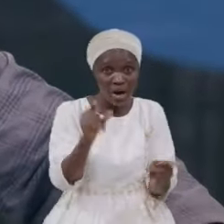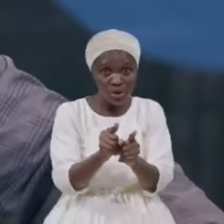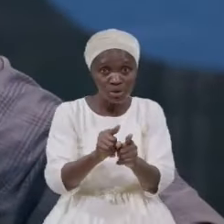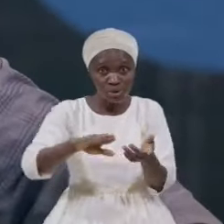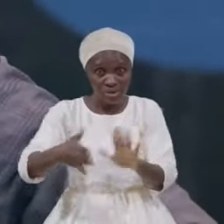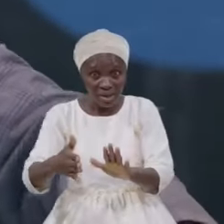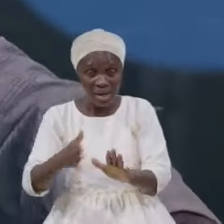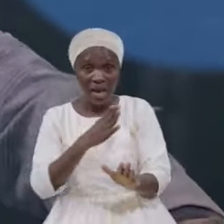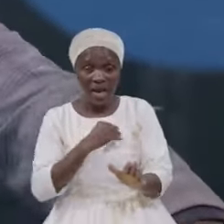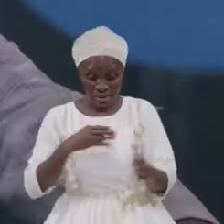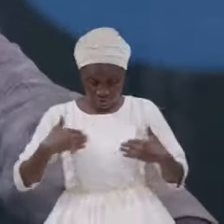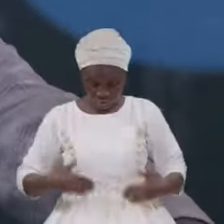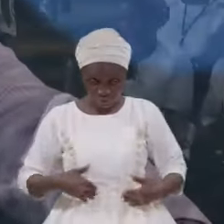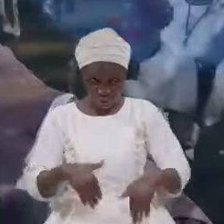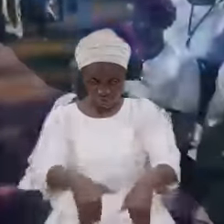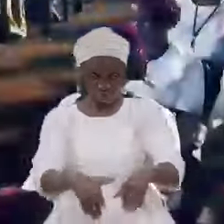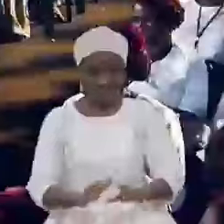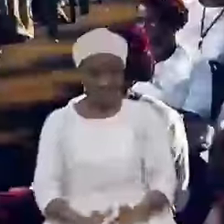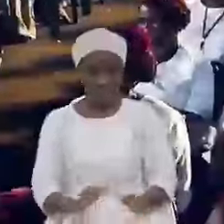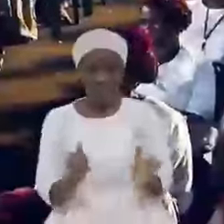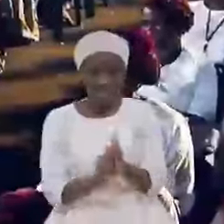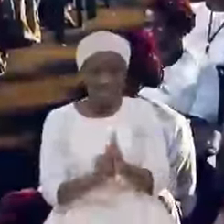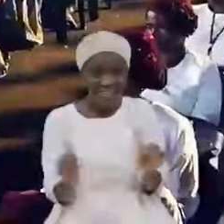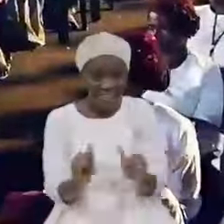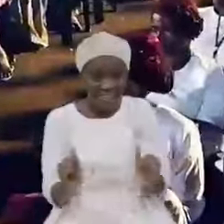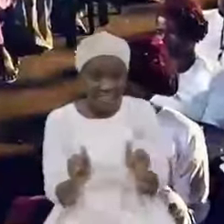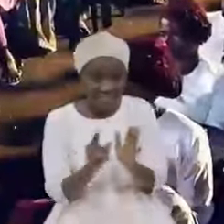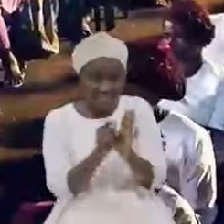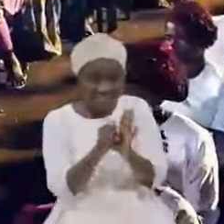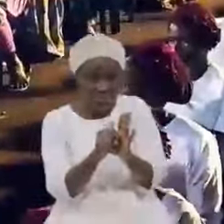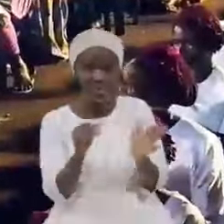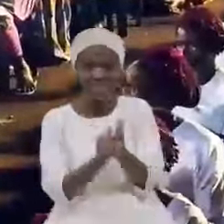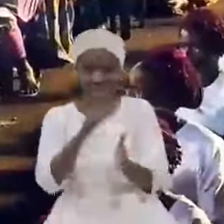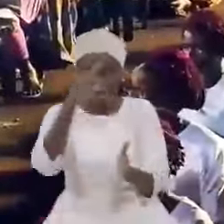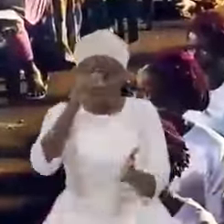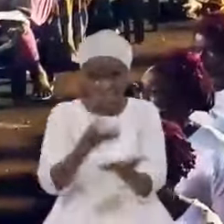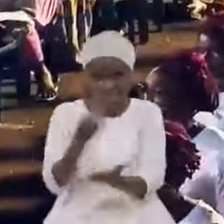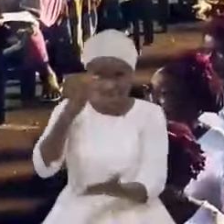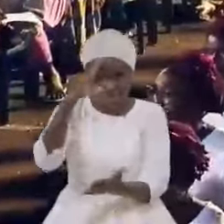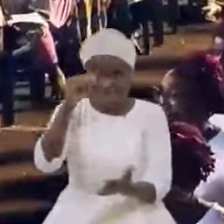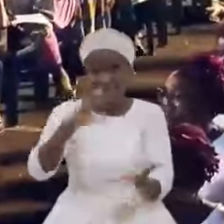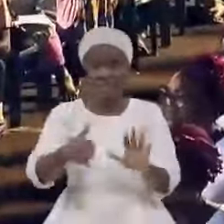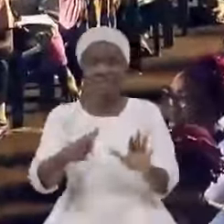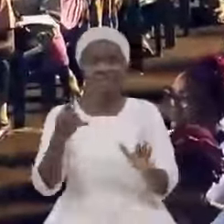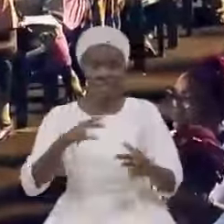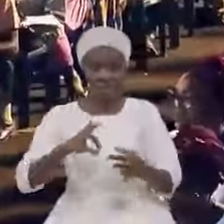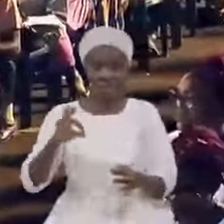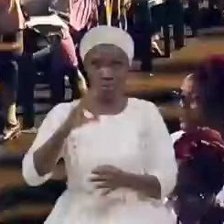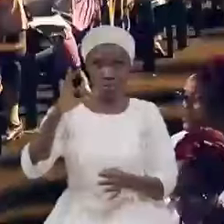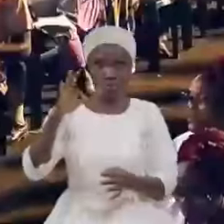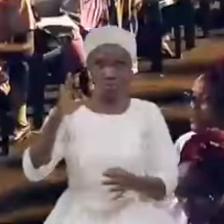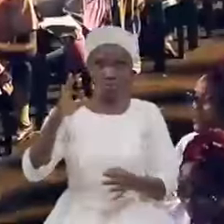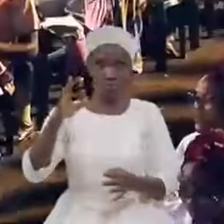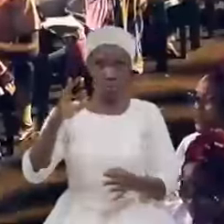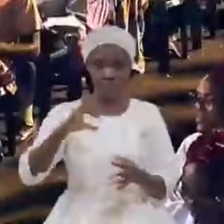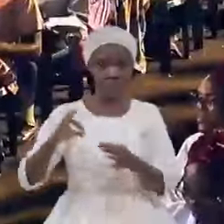rich man died, then the soul went to the other side. Don't deceive anybody anymore. You